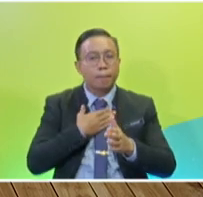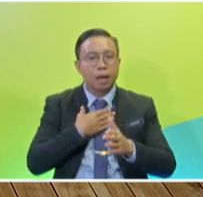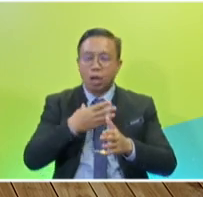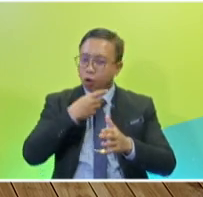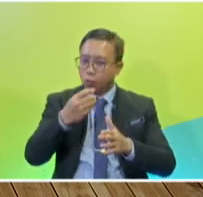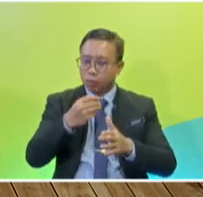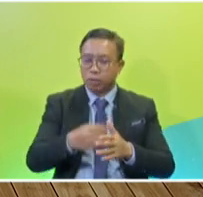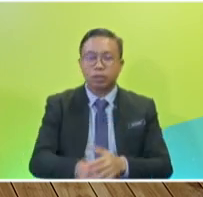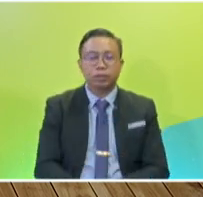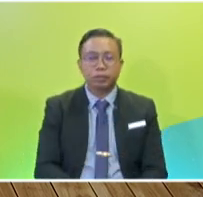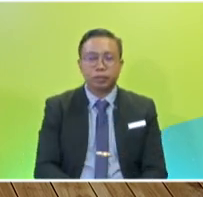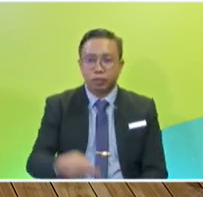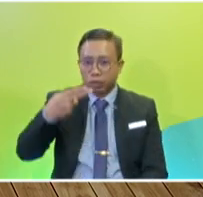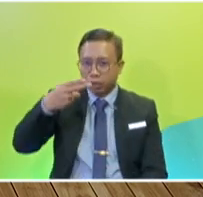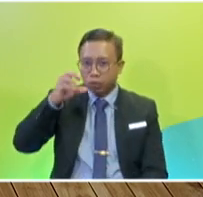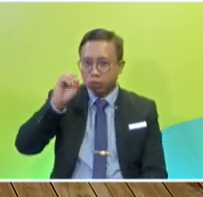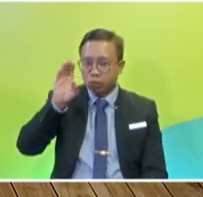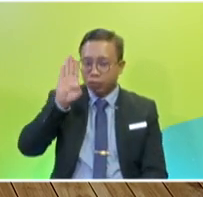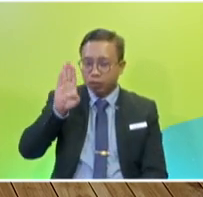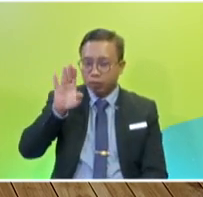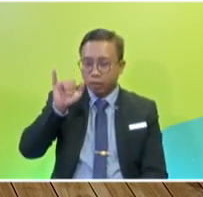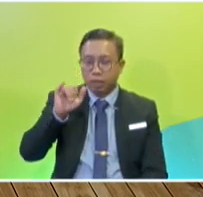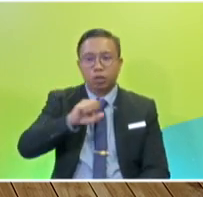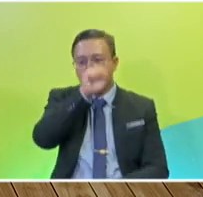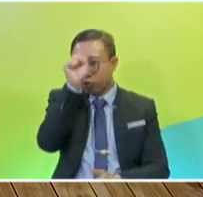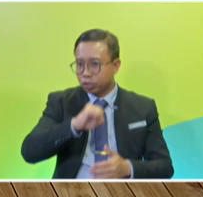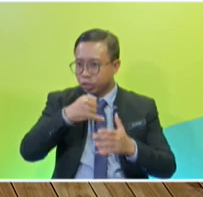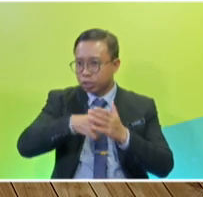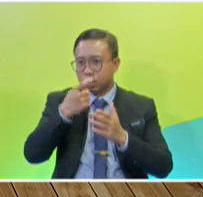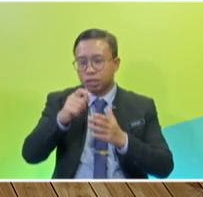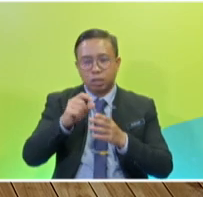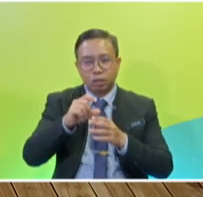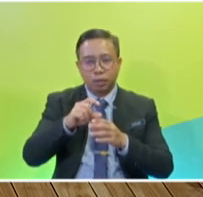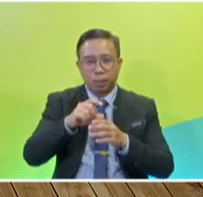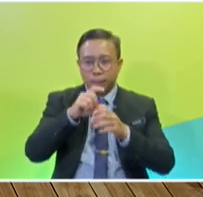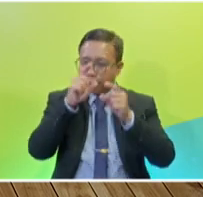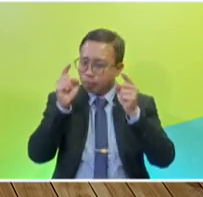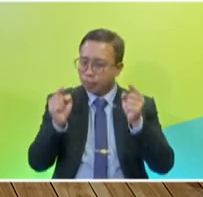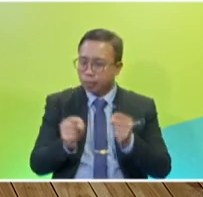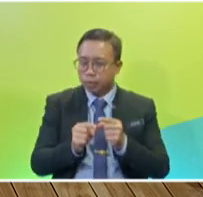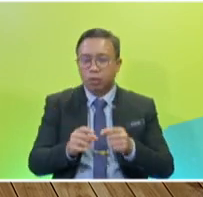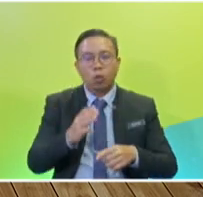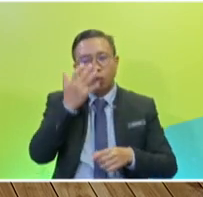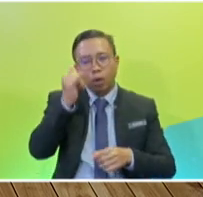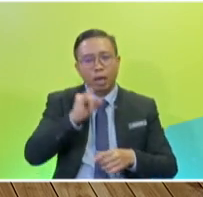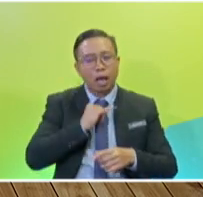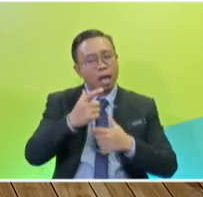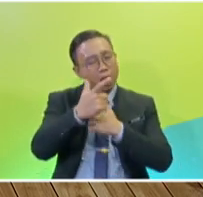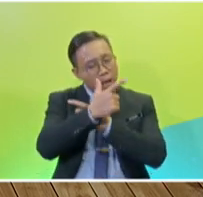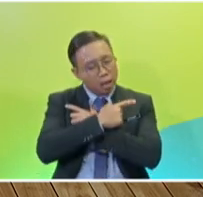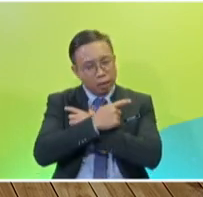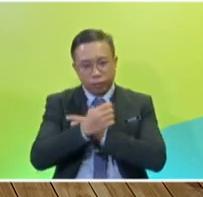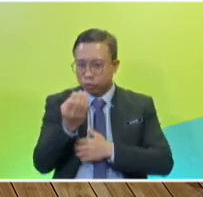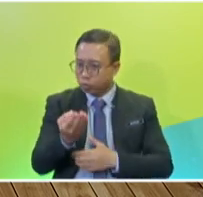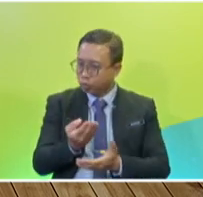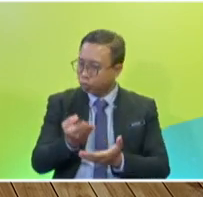is your bubble, and the question in the bubble is going to be, why do I love shopping? Now, Shafika, yes.